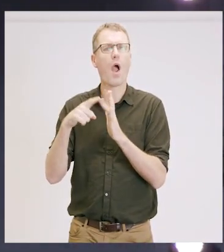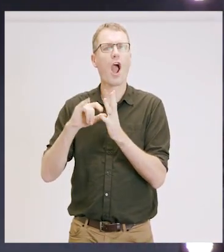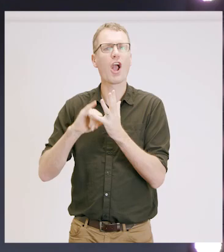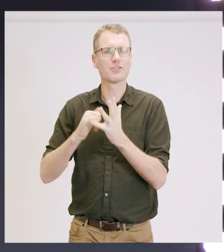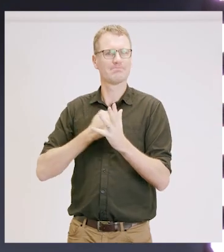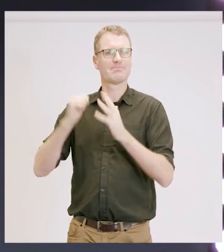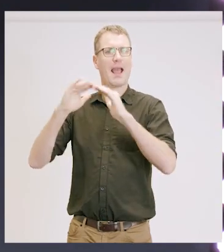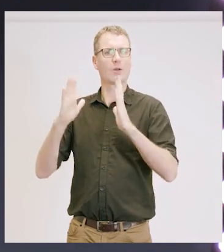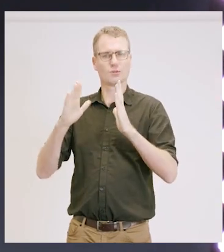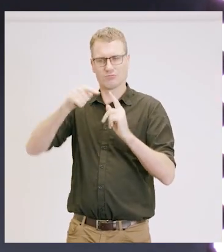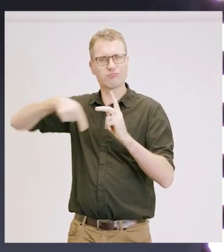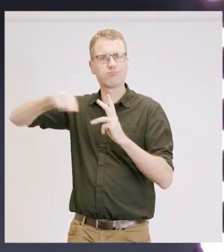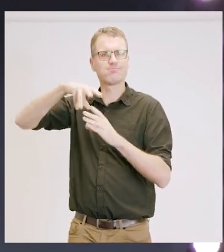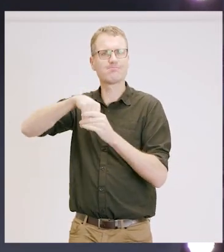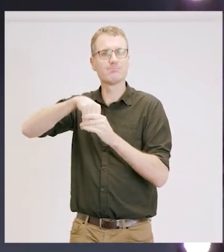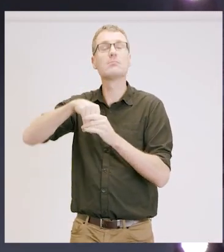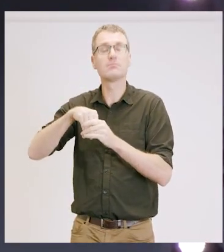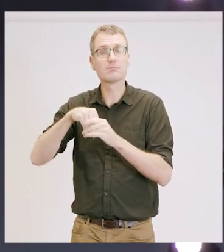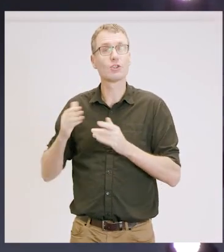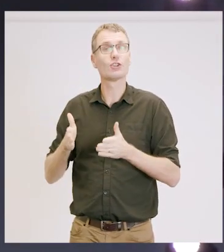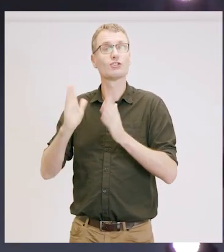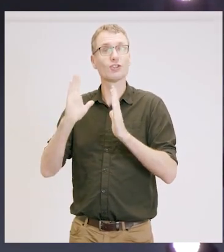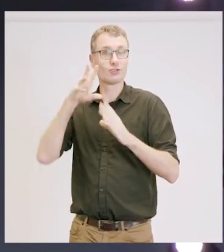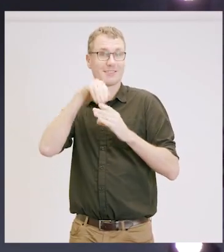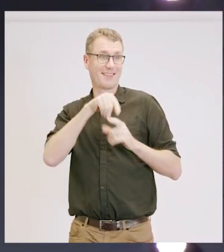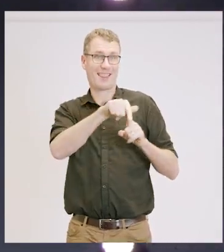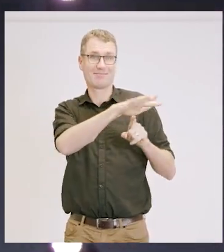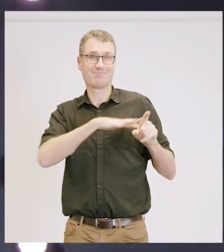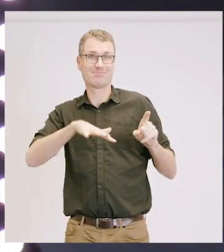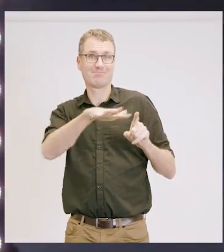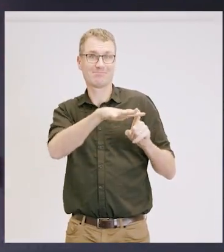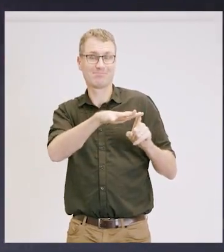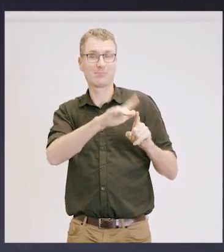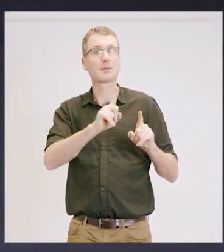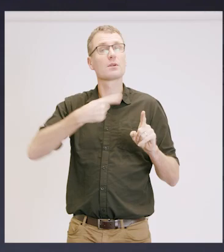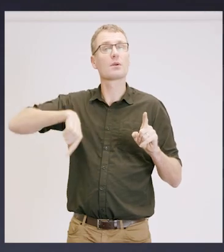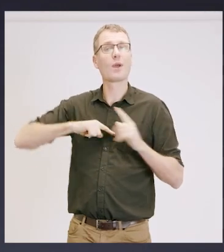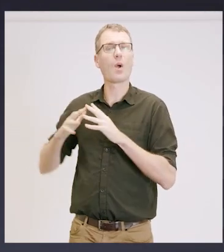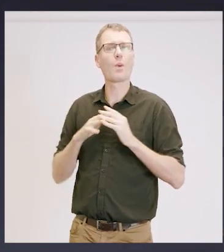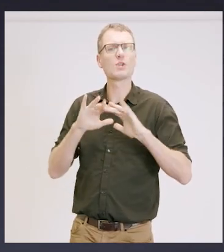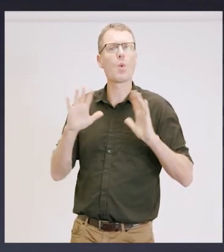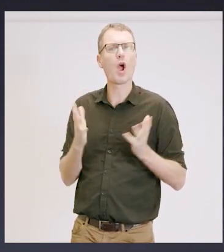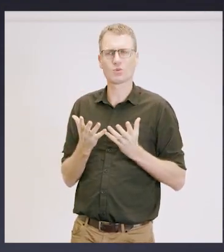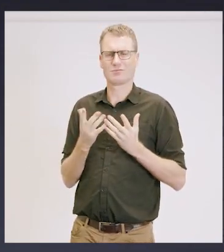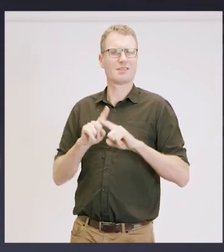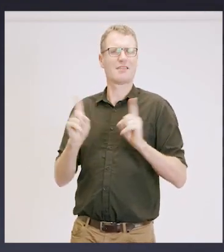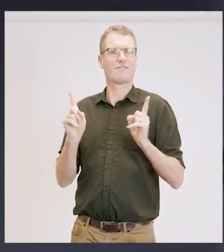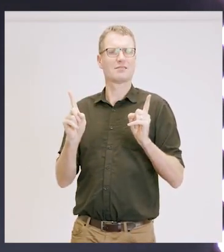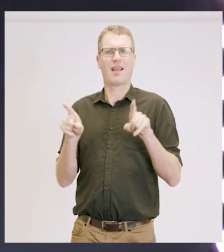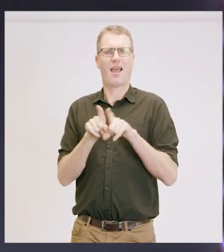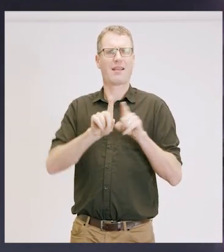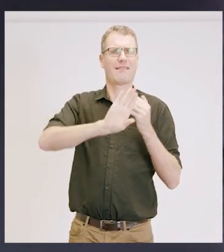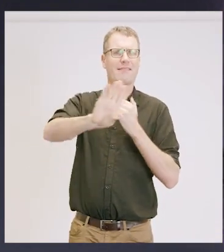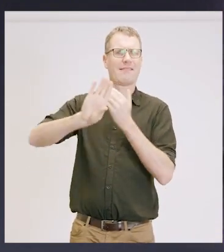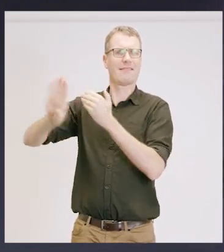birthed. It was birthed into that sort of a context. Whereas we as Westerners, we live as individuals. And, you know,